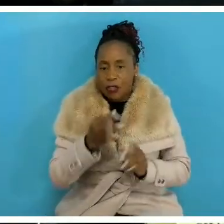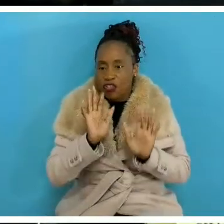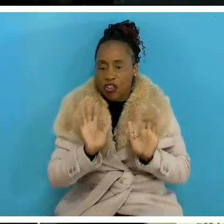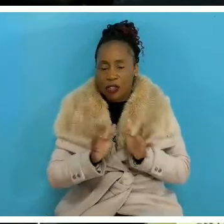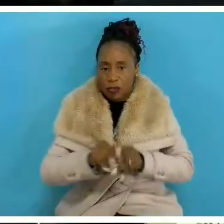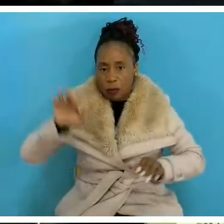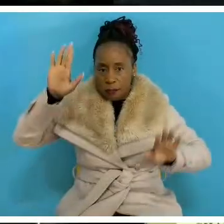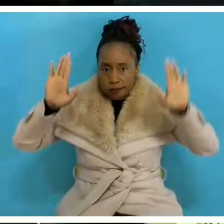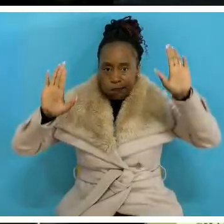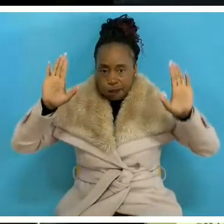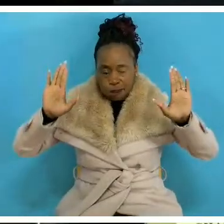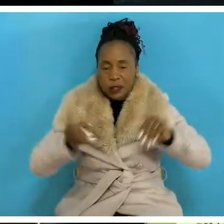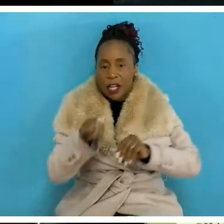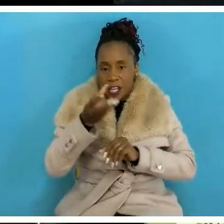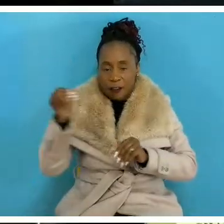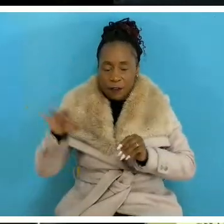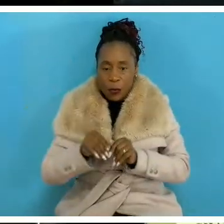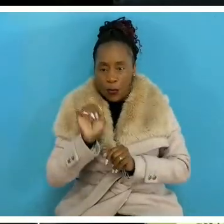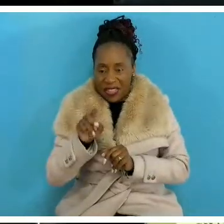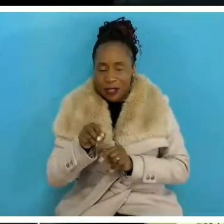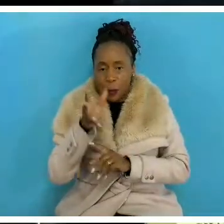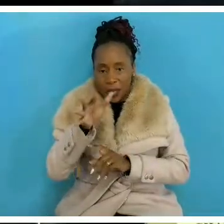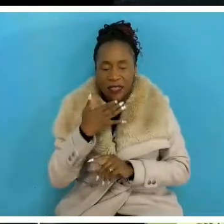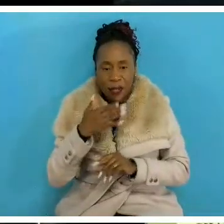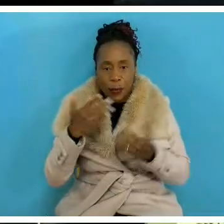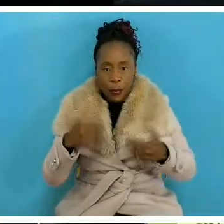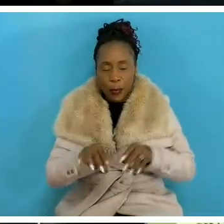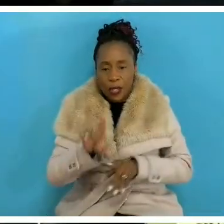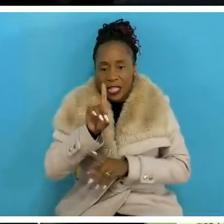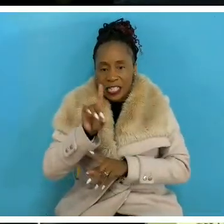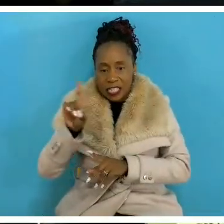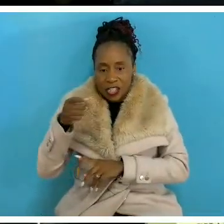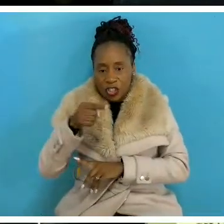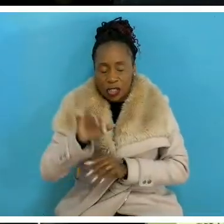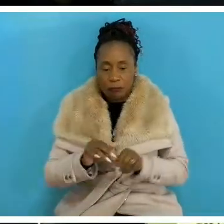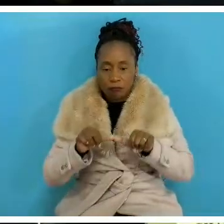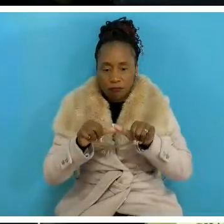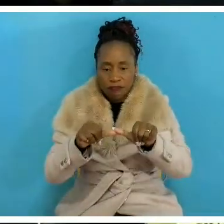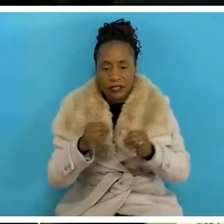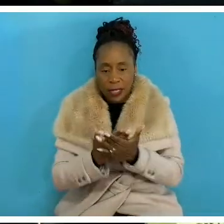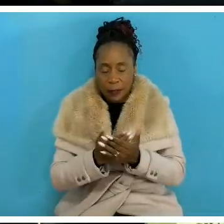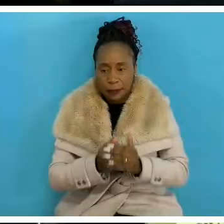they will give you a device. Thank you very much, DDG. You may go ahead.